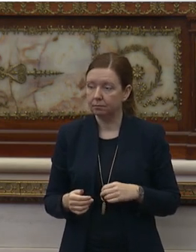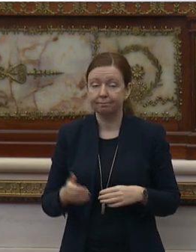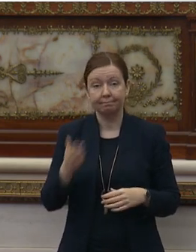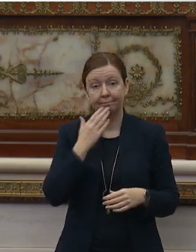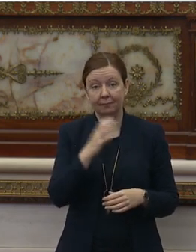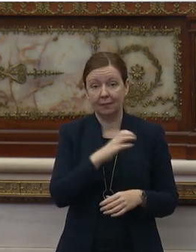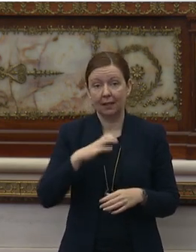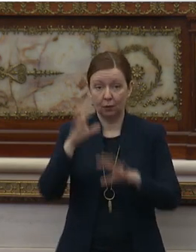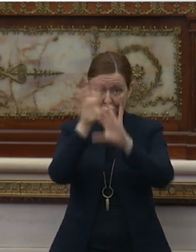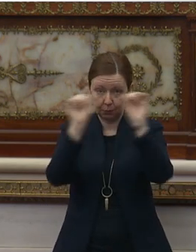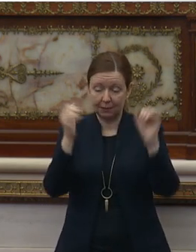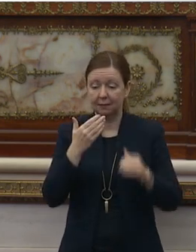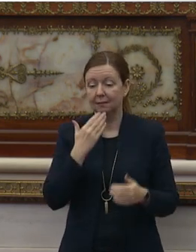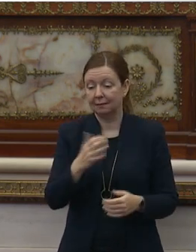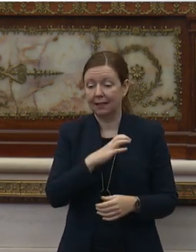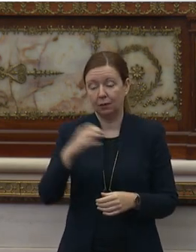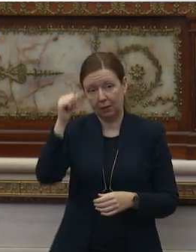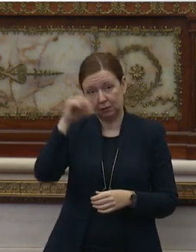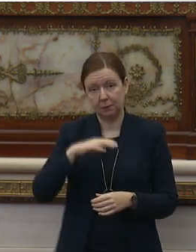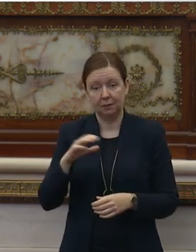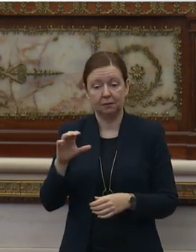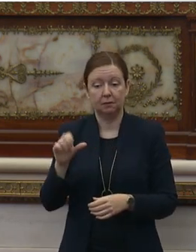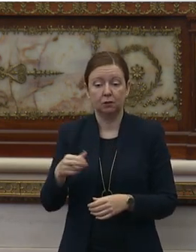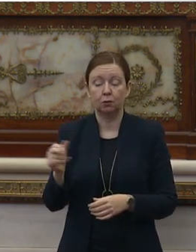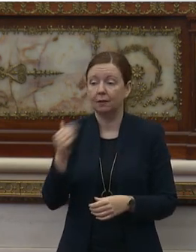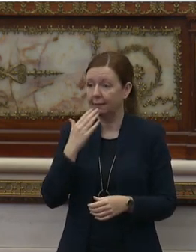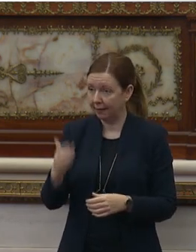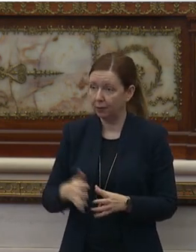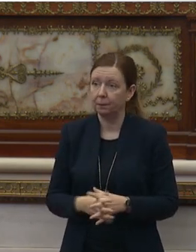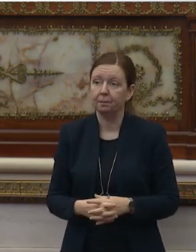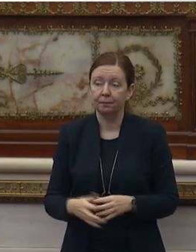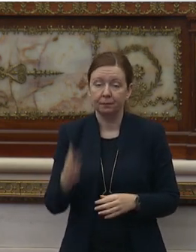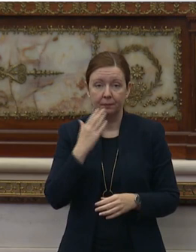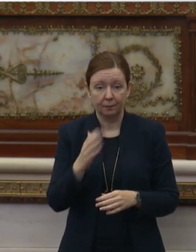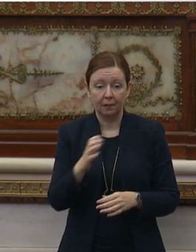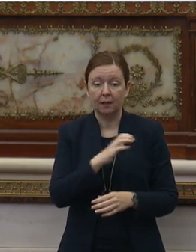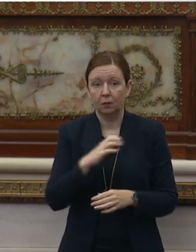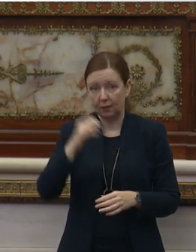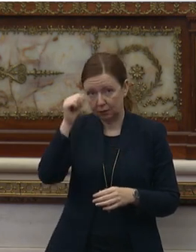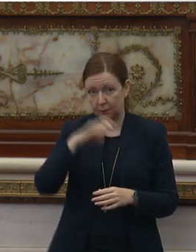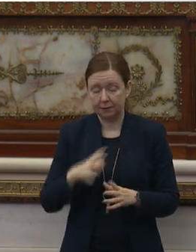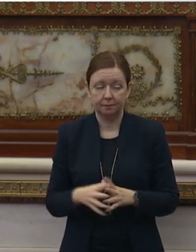Thank you, Council President. Thank you, Councilmember Squilla. Thank you. Thank you, Councilman.